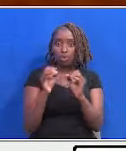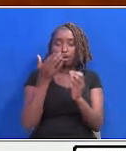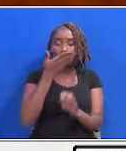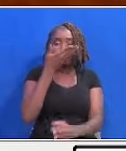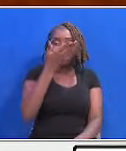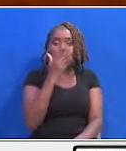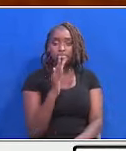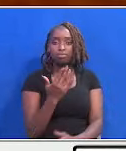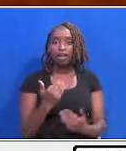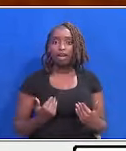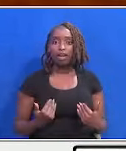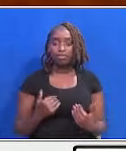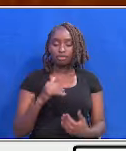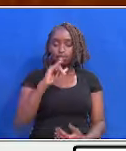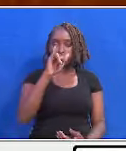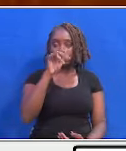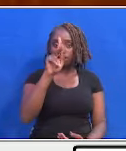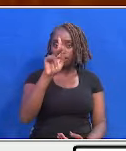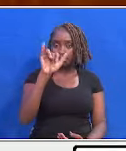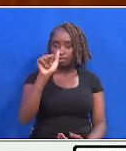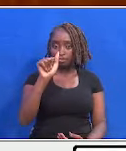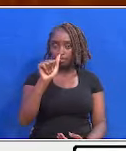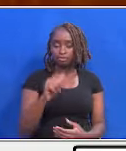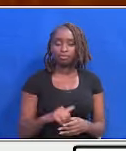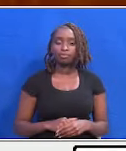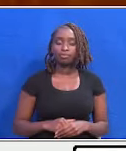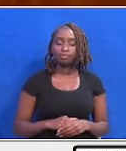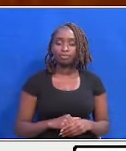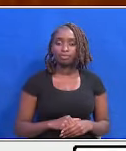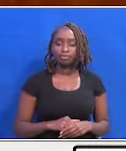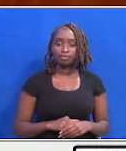to Jomo Kenyatta International